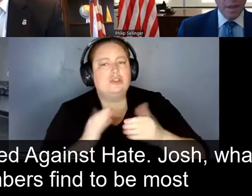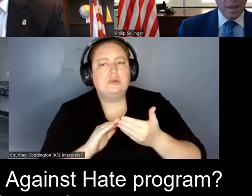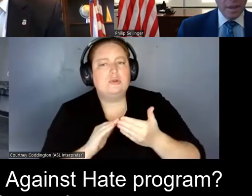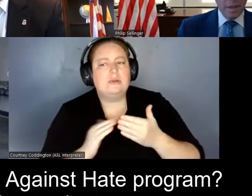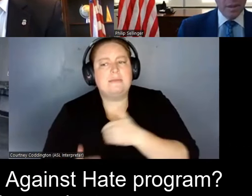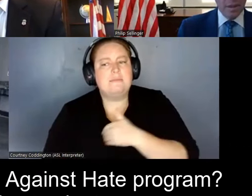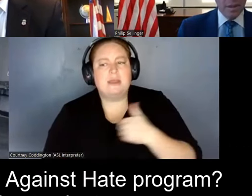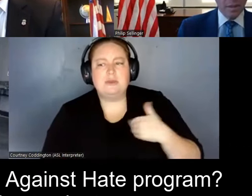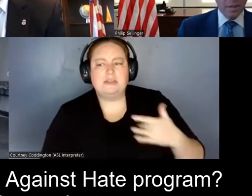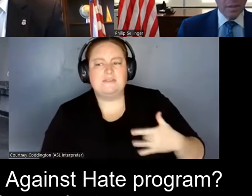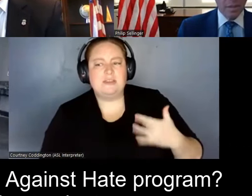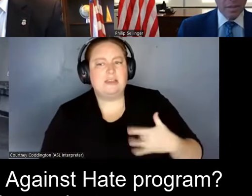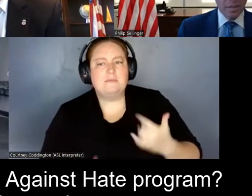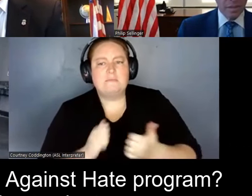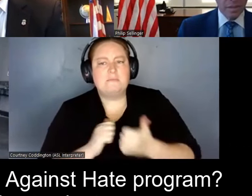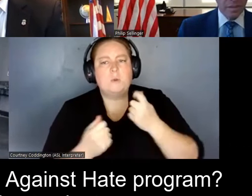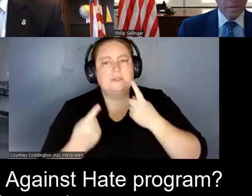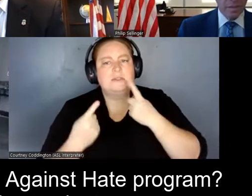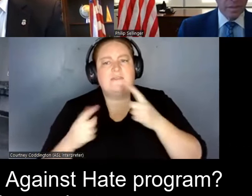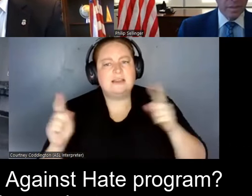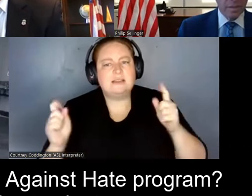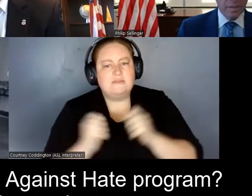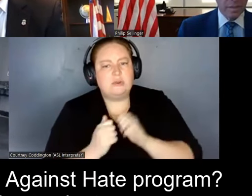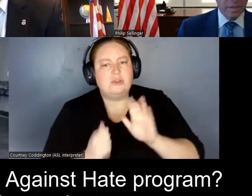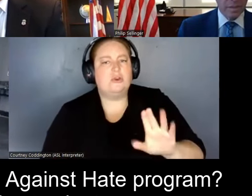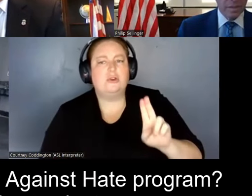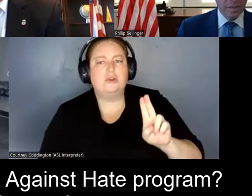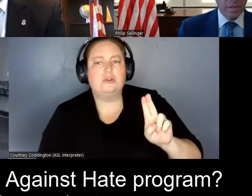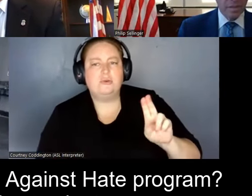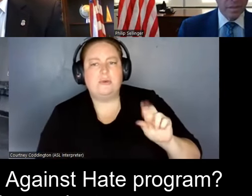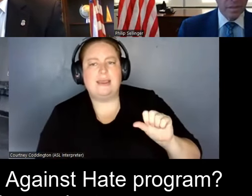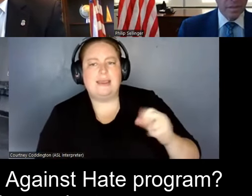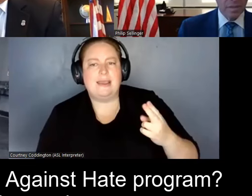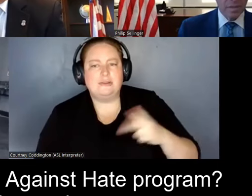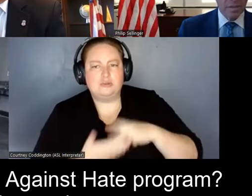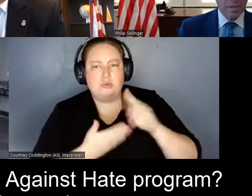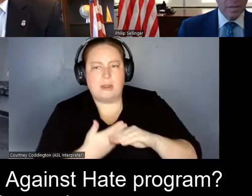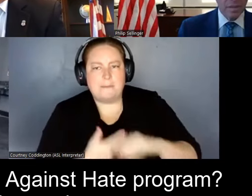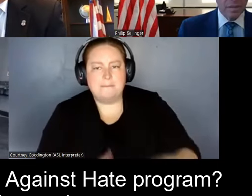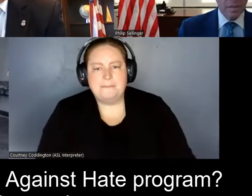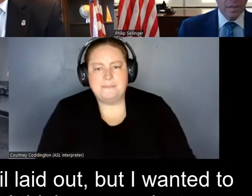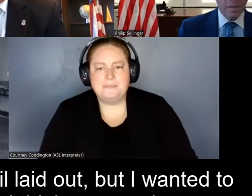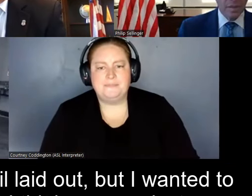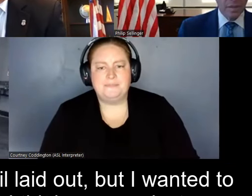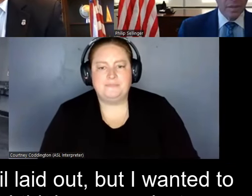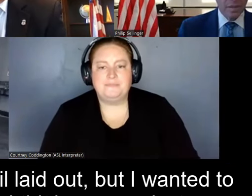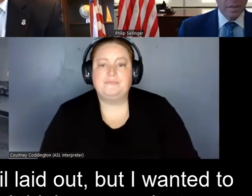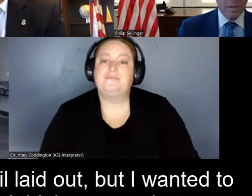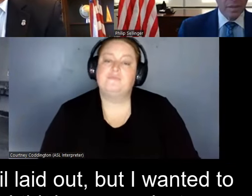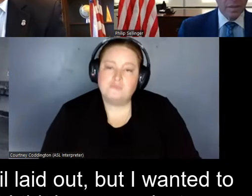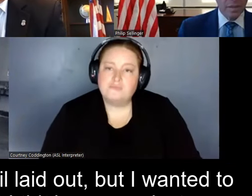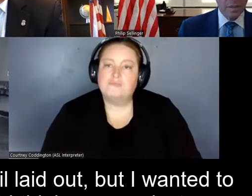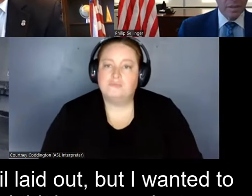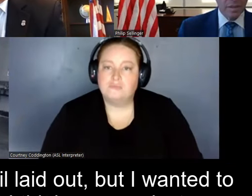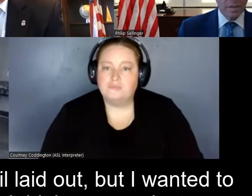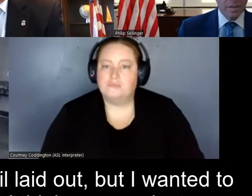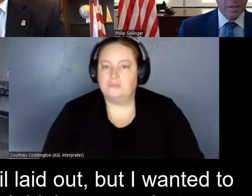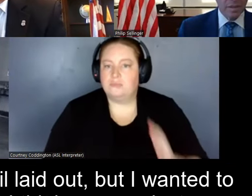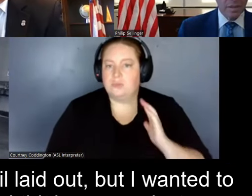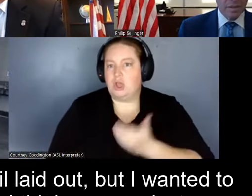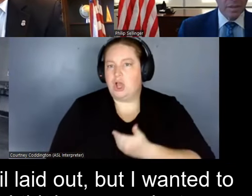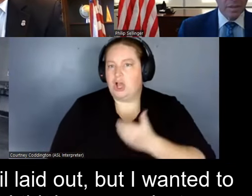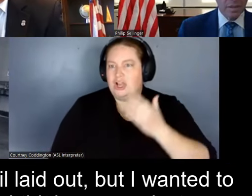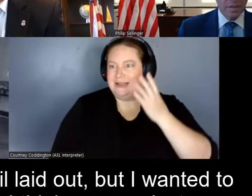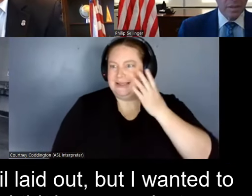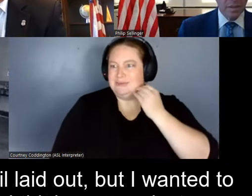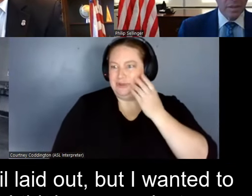most effective with your United Against Hate program? Yeah, our experiences have mirrored, what Philip